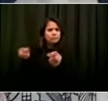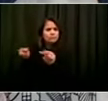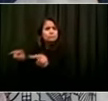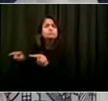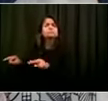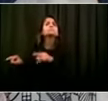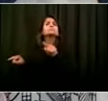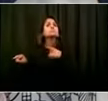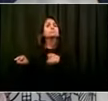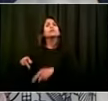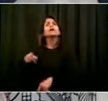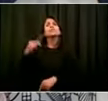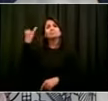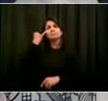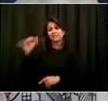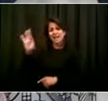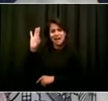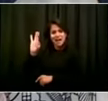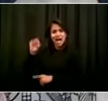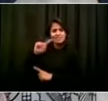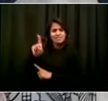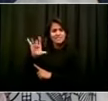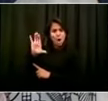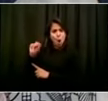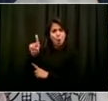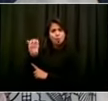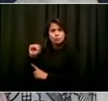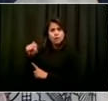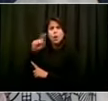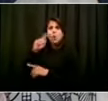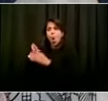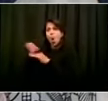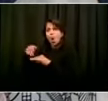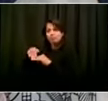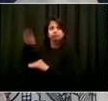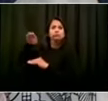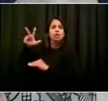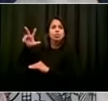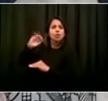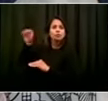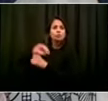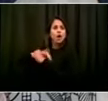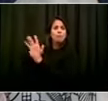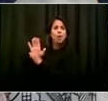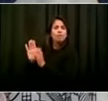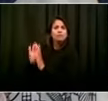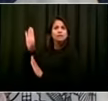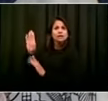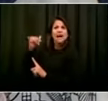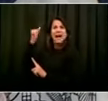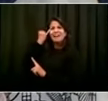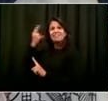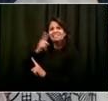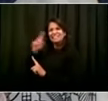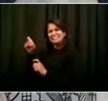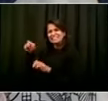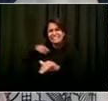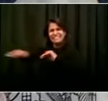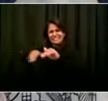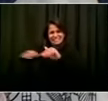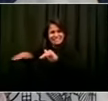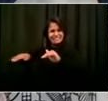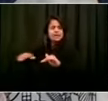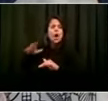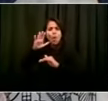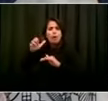gone above 3%, if you can turn it in the right direction, get it below 3%, typically that will be a sustained reality.